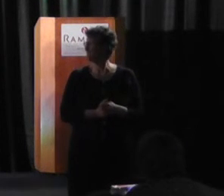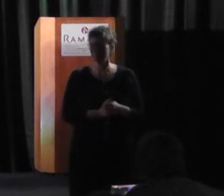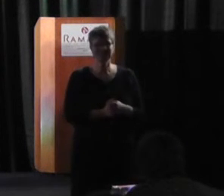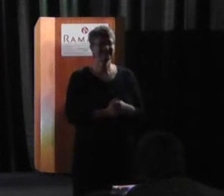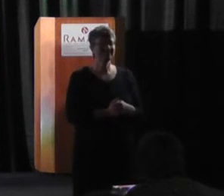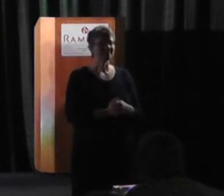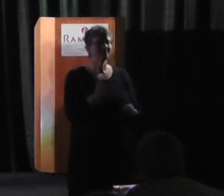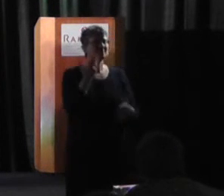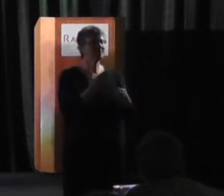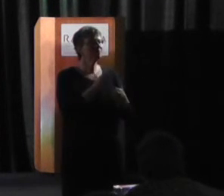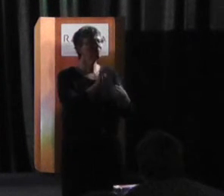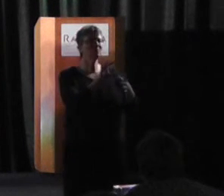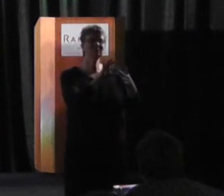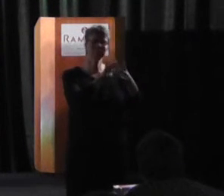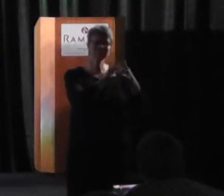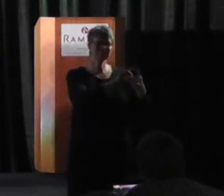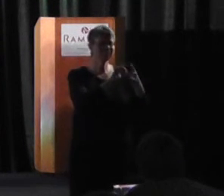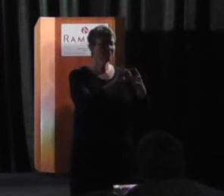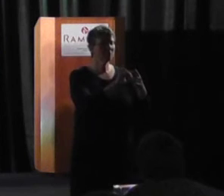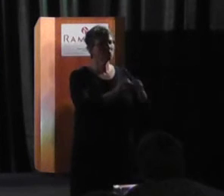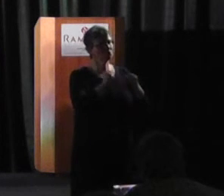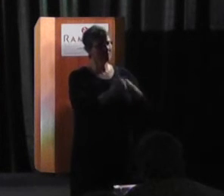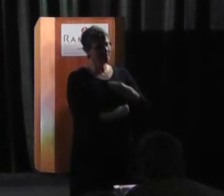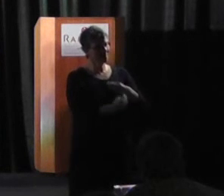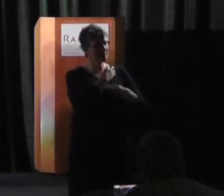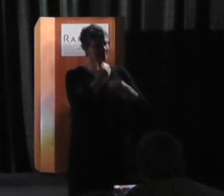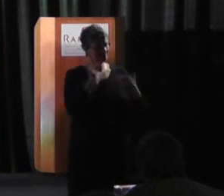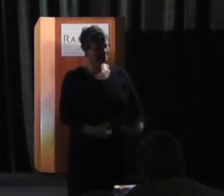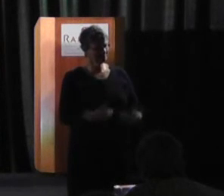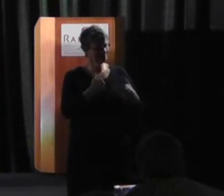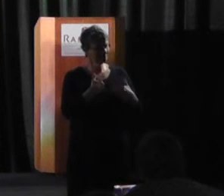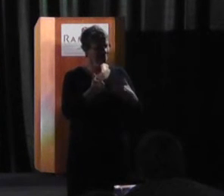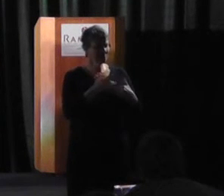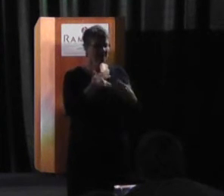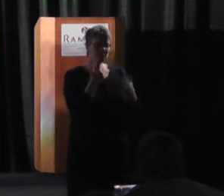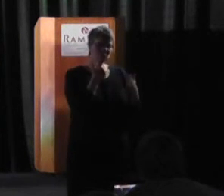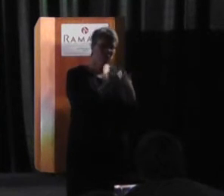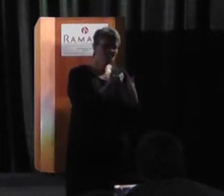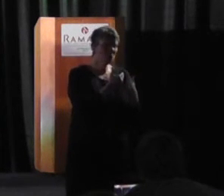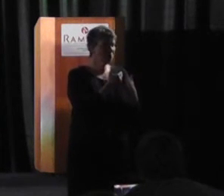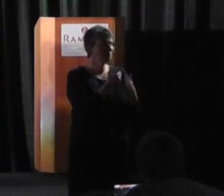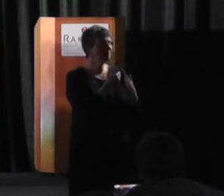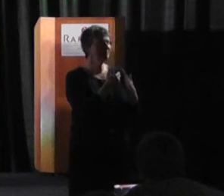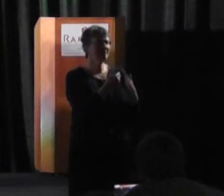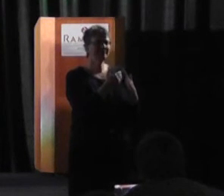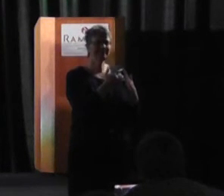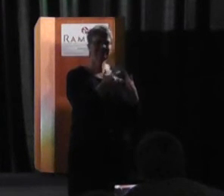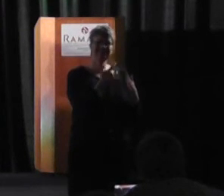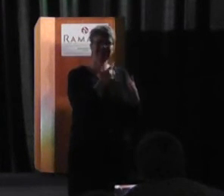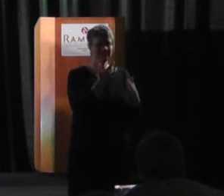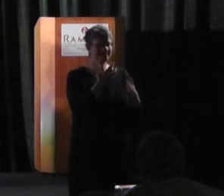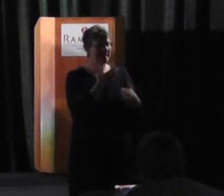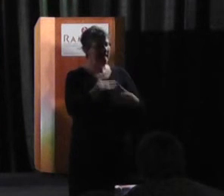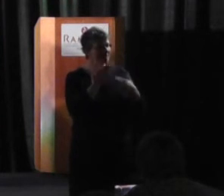There may be no relationship that affects us more profoundly, that's closer, finer, harder, sweeter, happier,